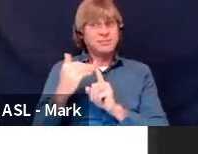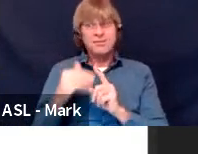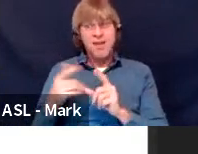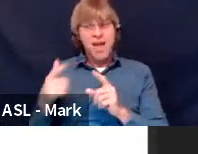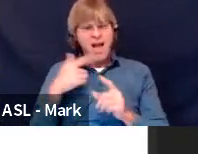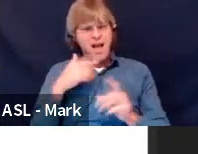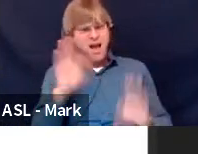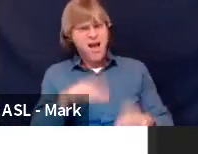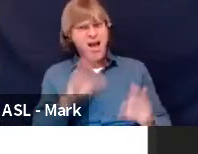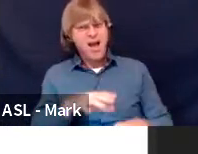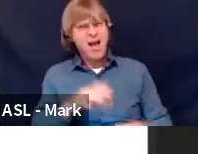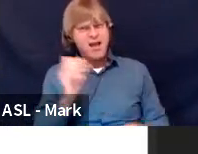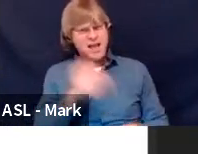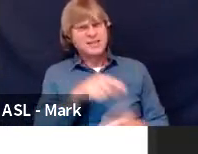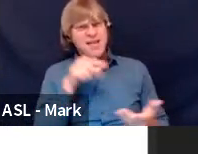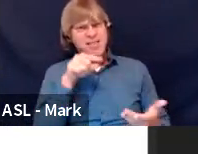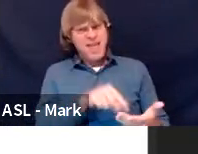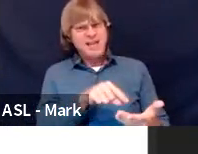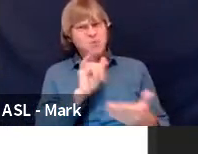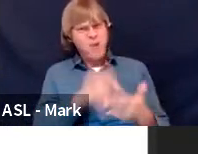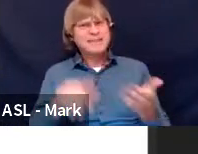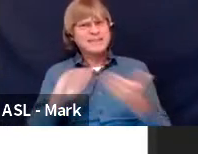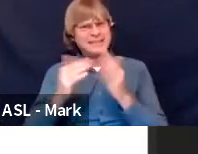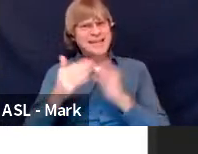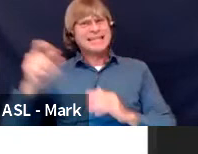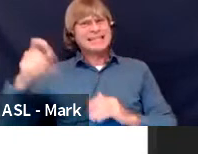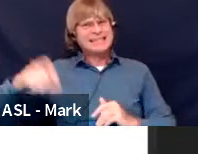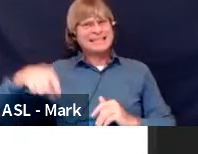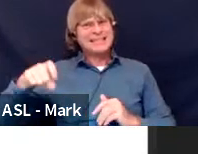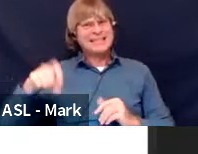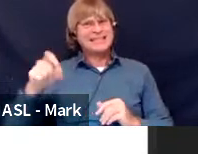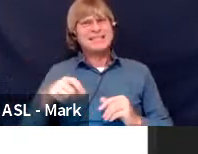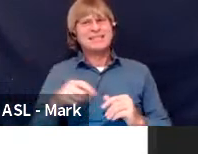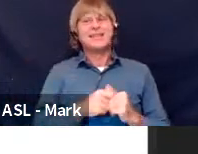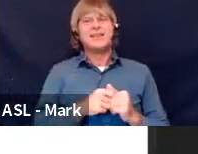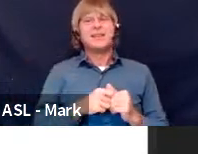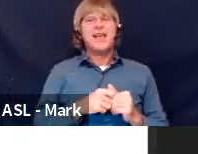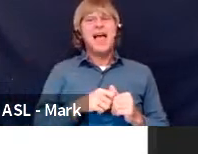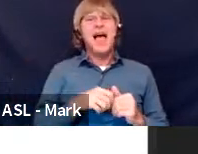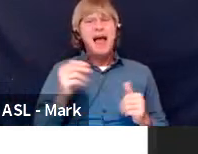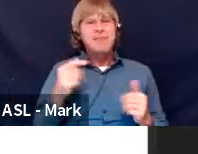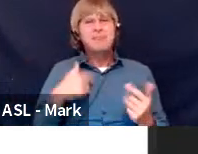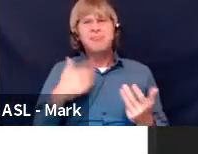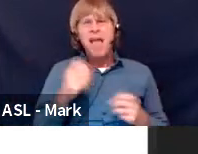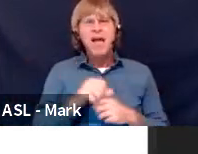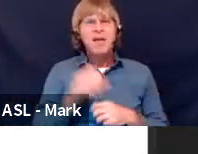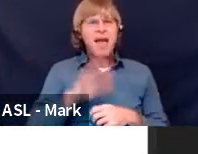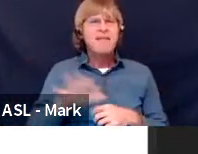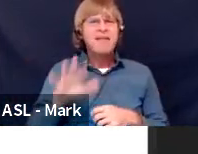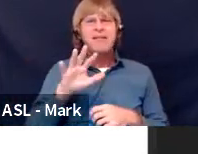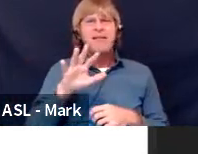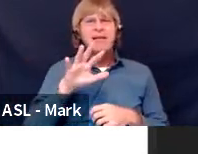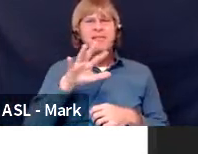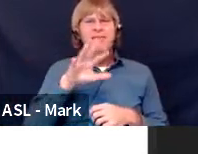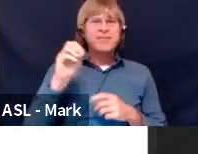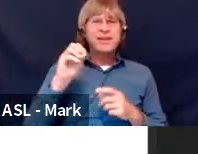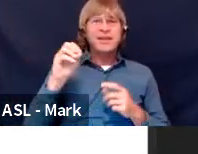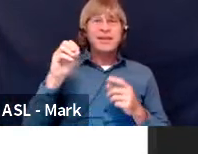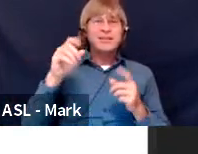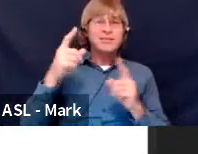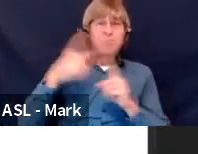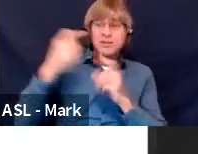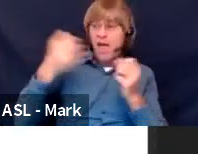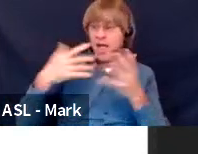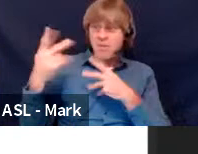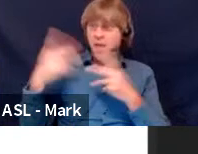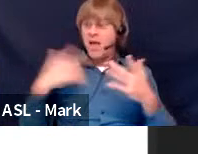were like, yes, this is what the city needs right now. And, you know, I got about 50 likes on it and that was big for me.